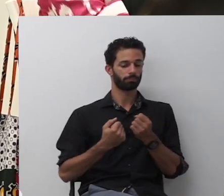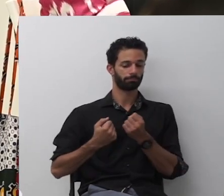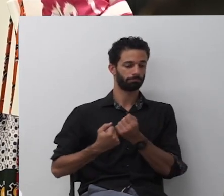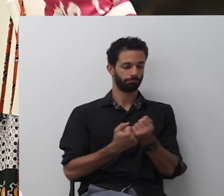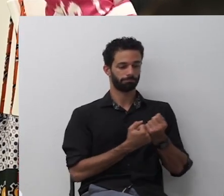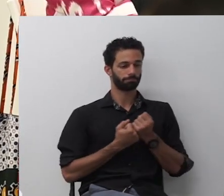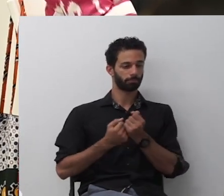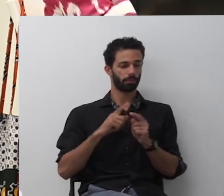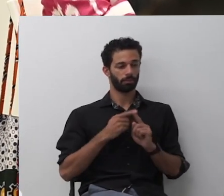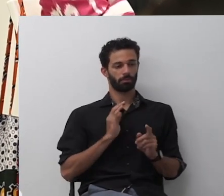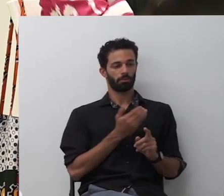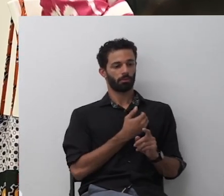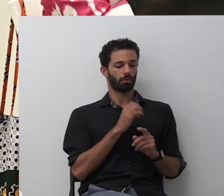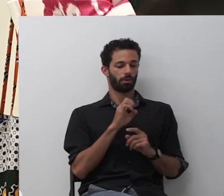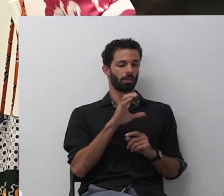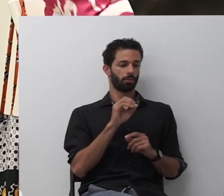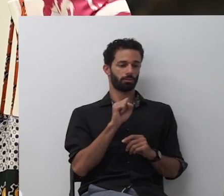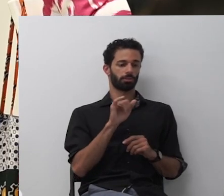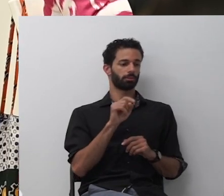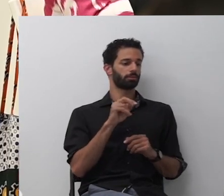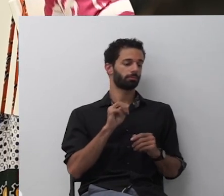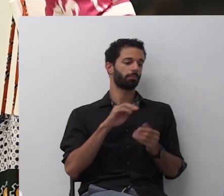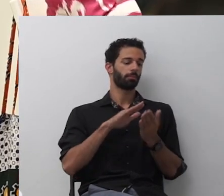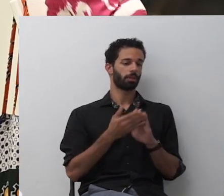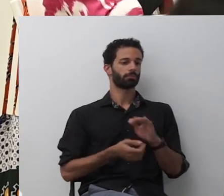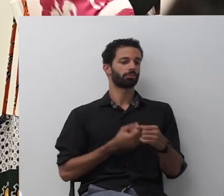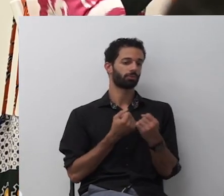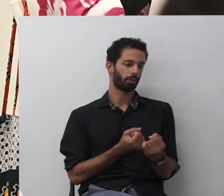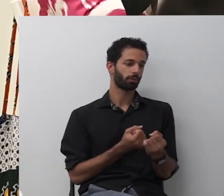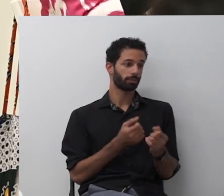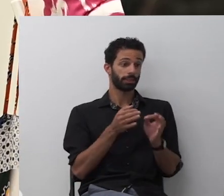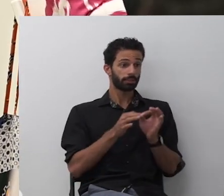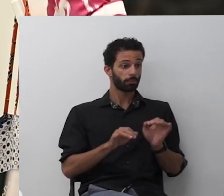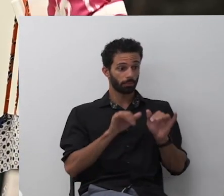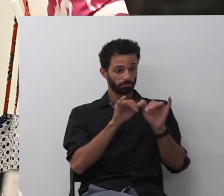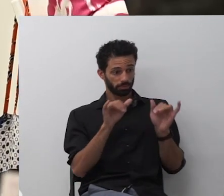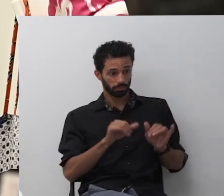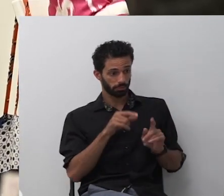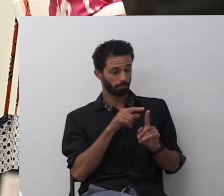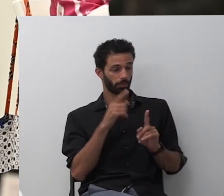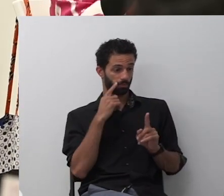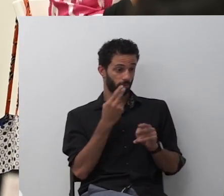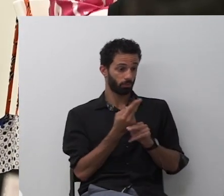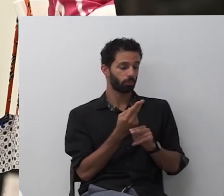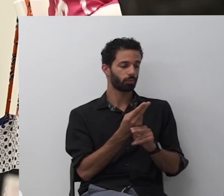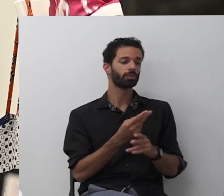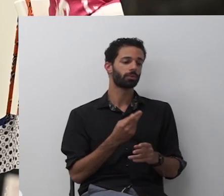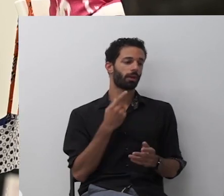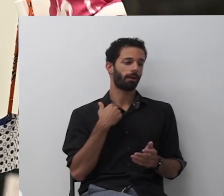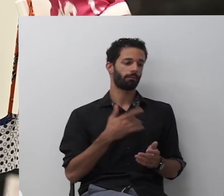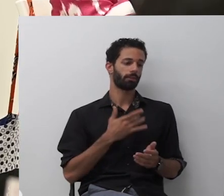our ecosystems become a lot more robust. It's a really simple framework, but if you work with it, I think you will find that it brings some